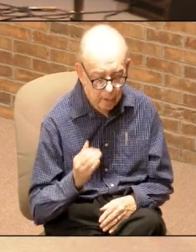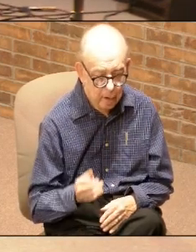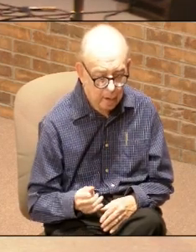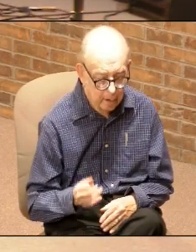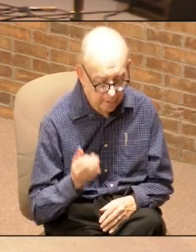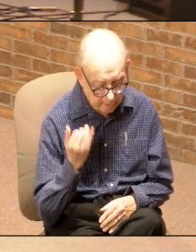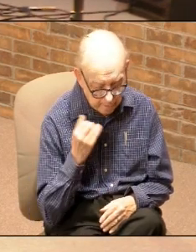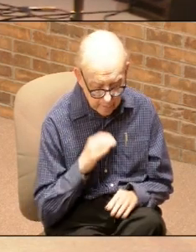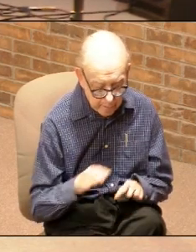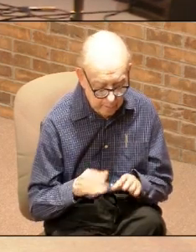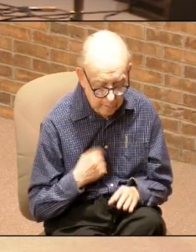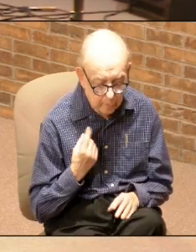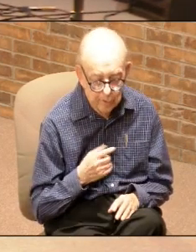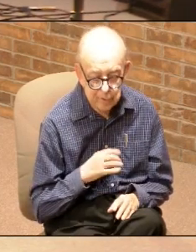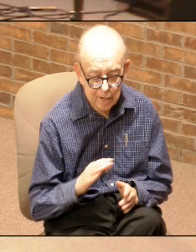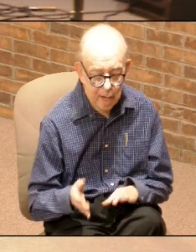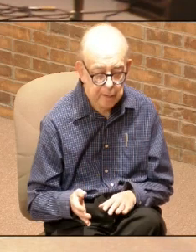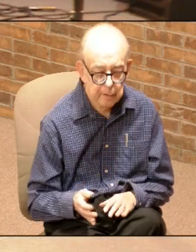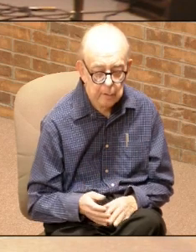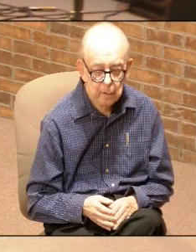Because if he doesn't, we're dying.